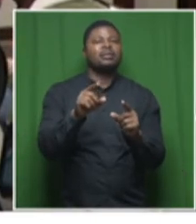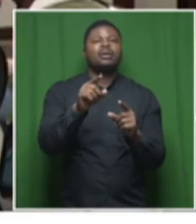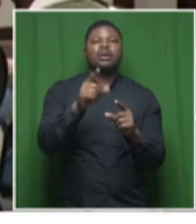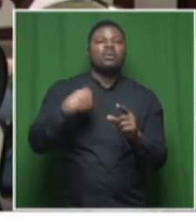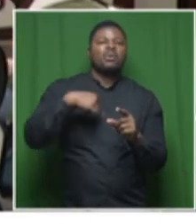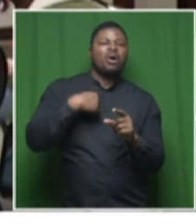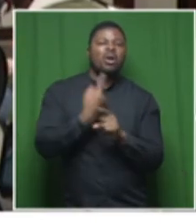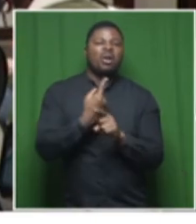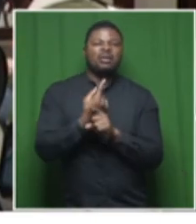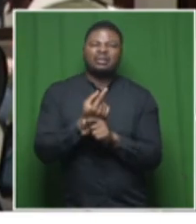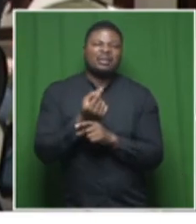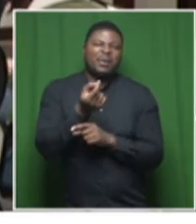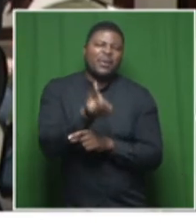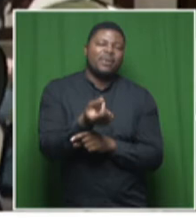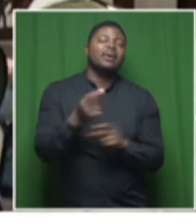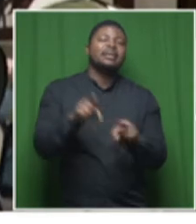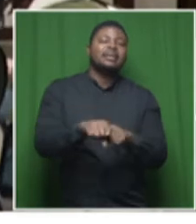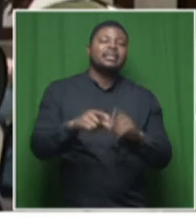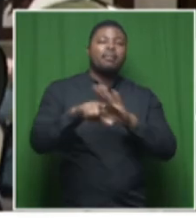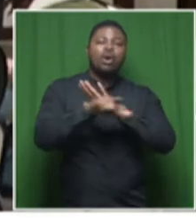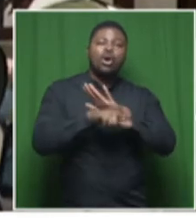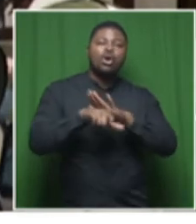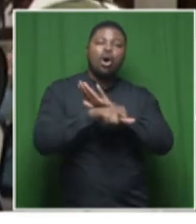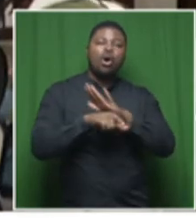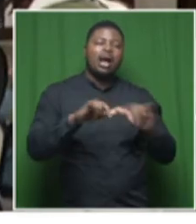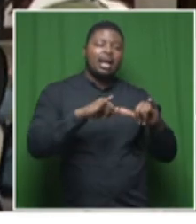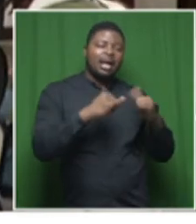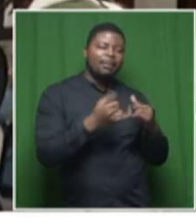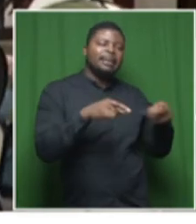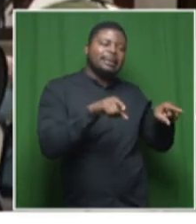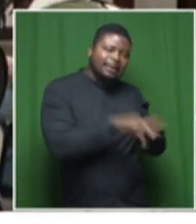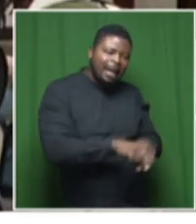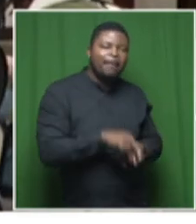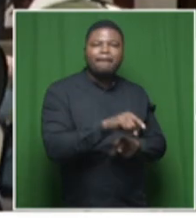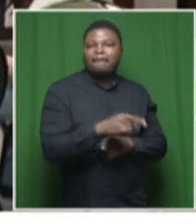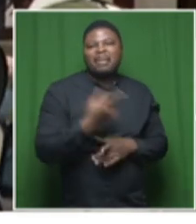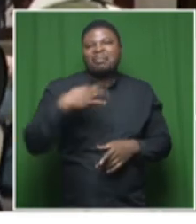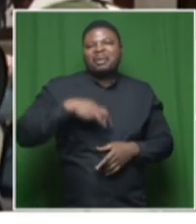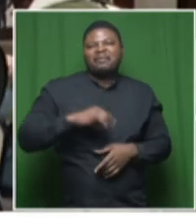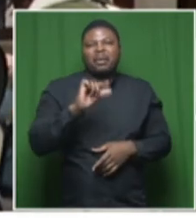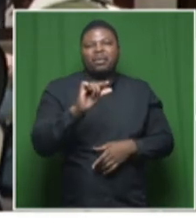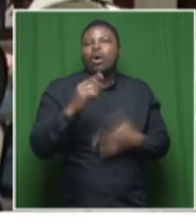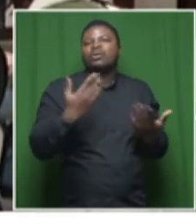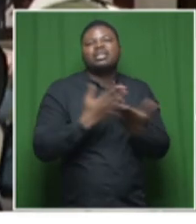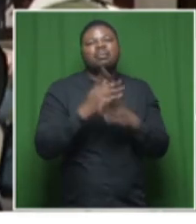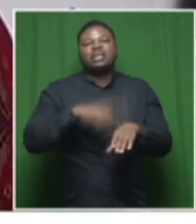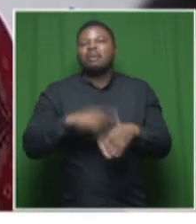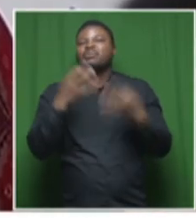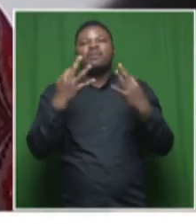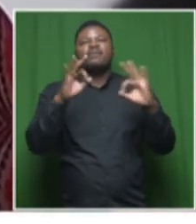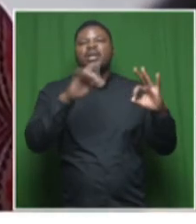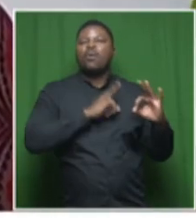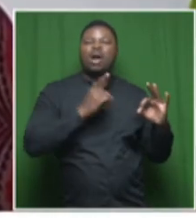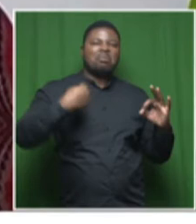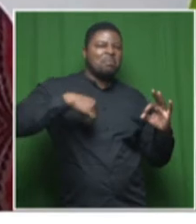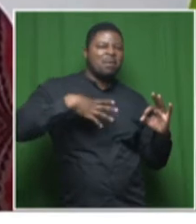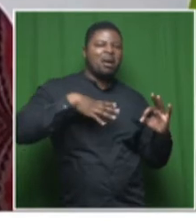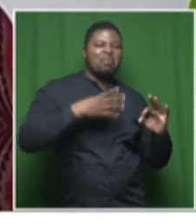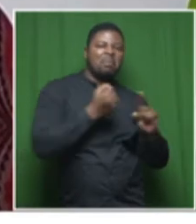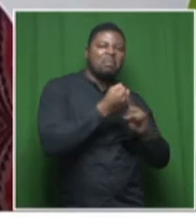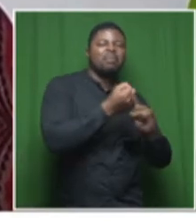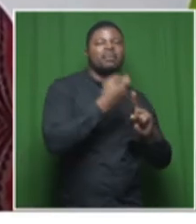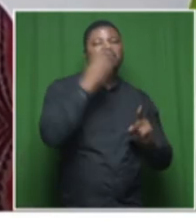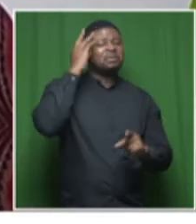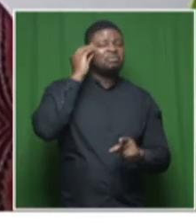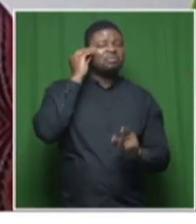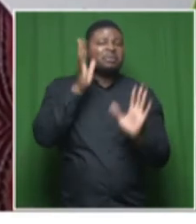time. Even local production houses do the same thing. We are out here working for free and for the experience. An agreement was